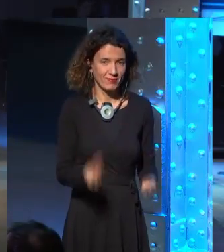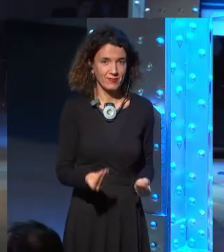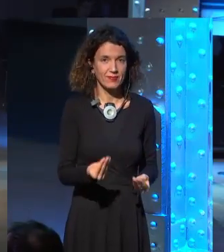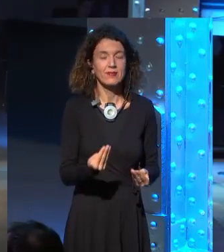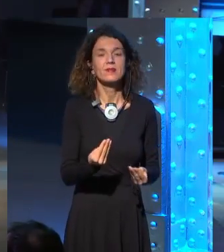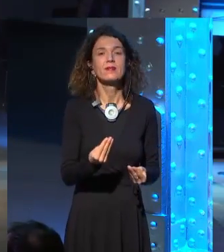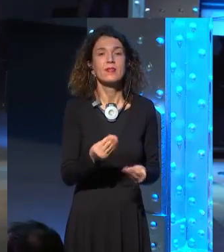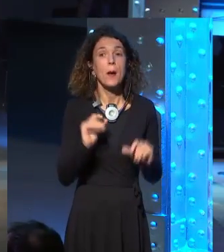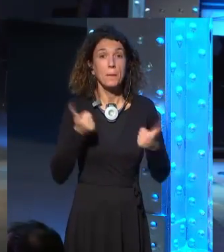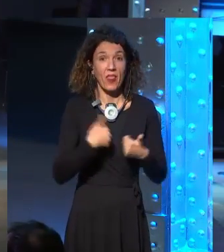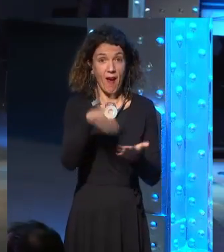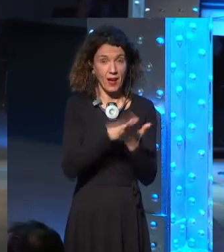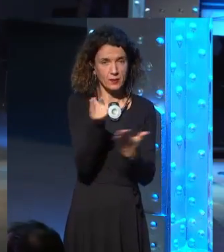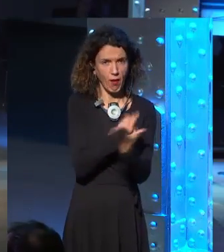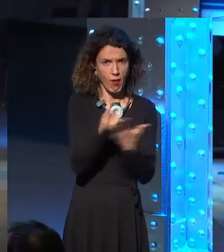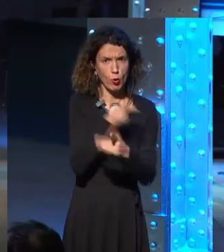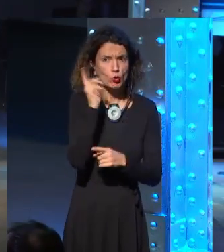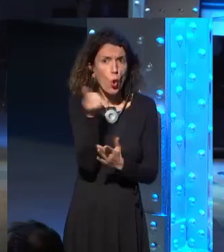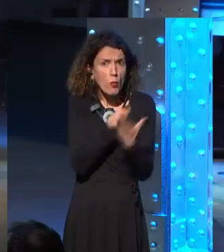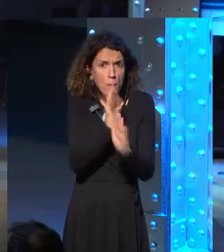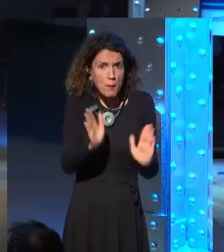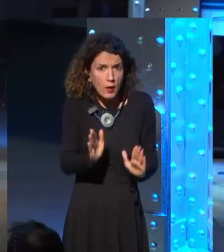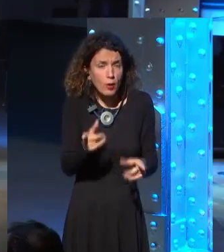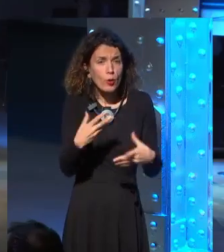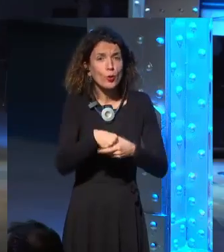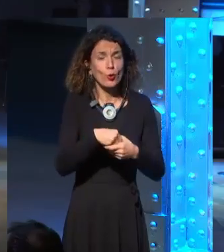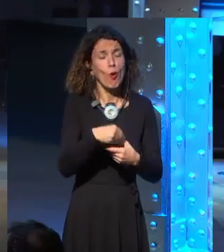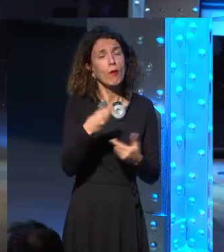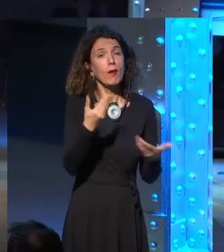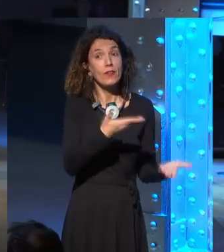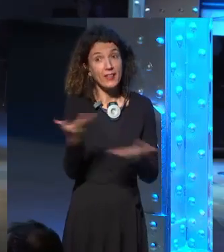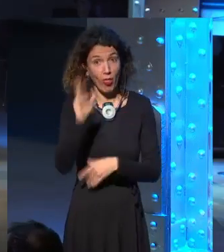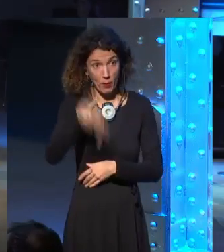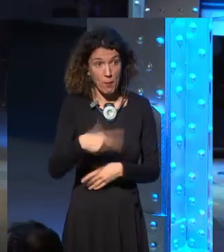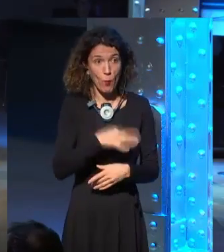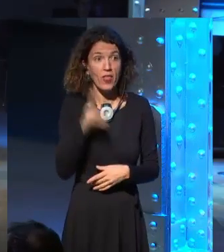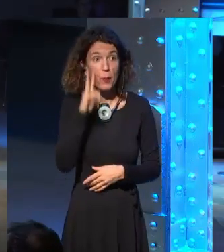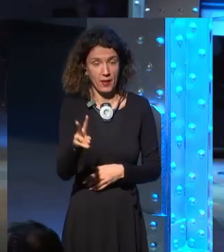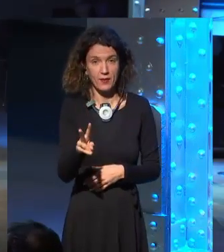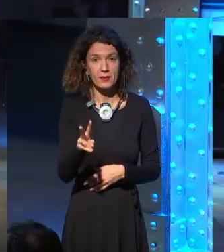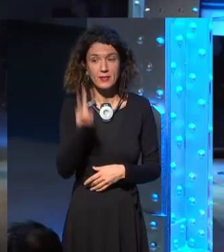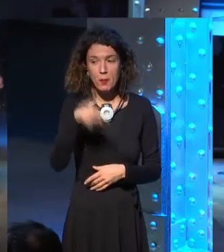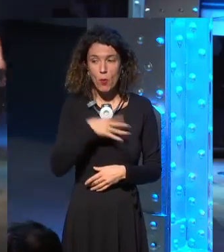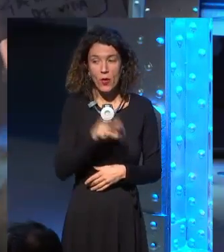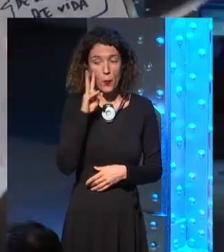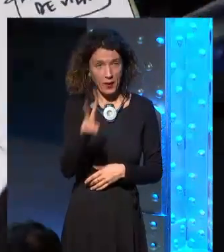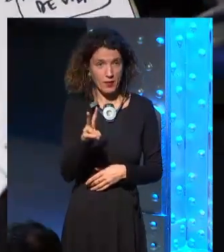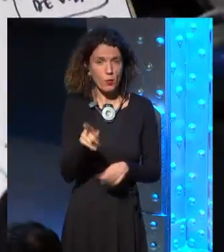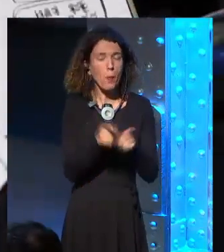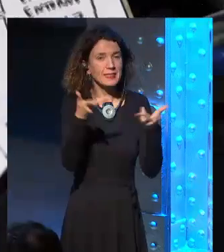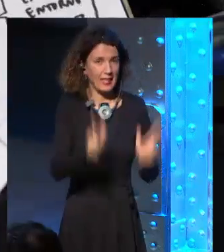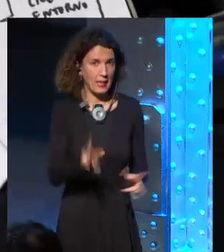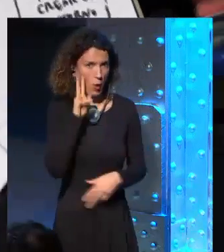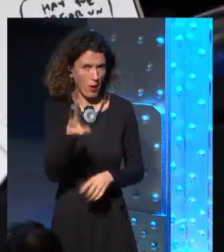going to leave my notebook here. So we had Enrique here. He doesn't just draw the speakers, but as you